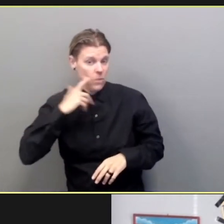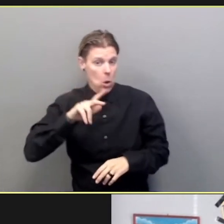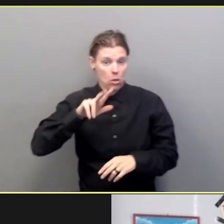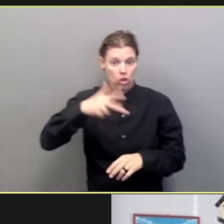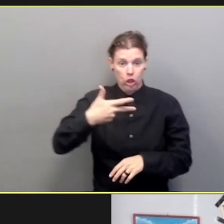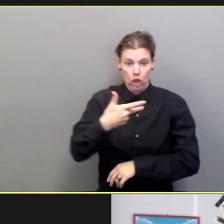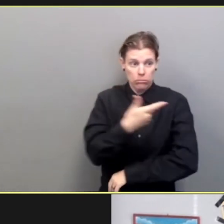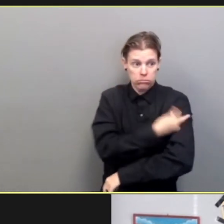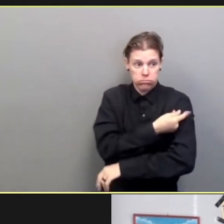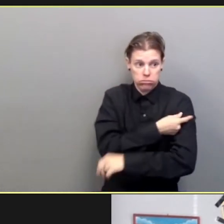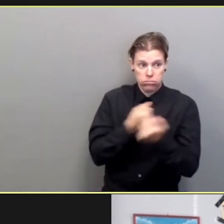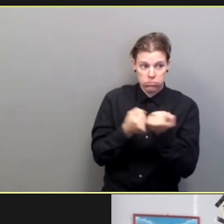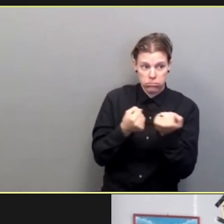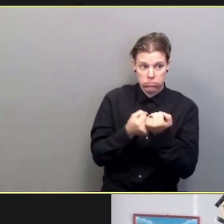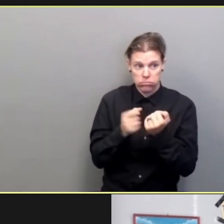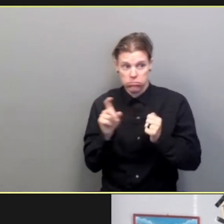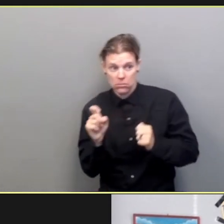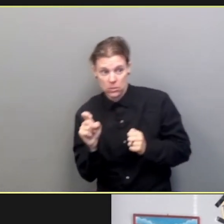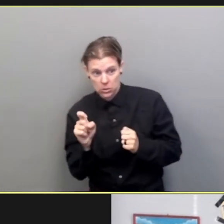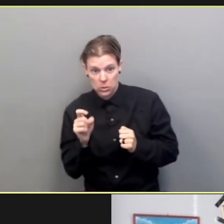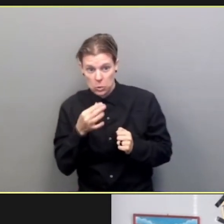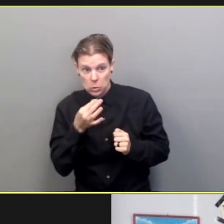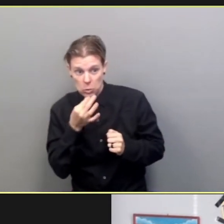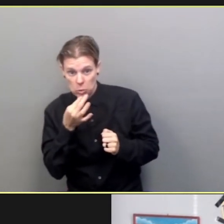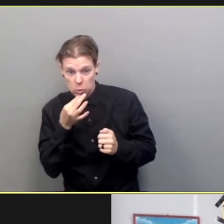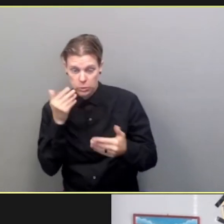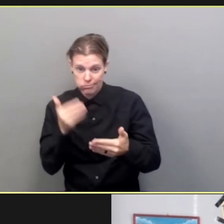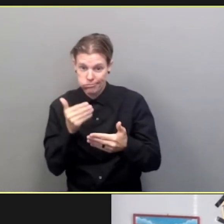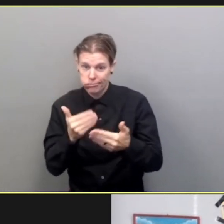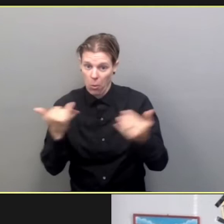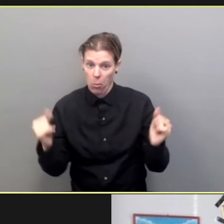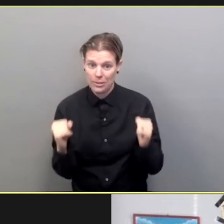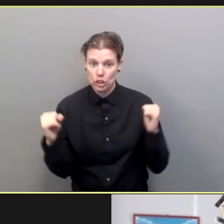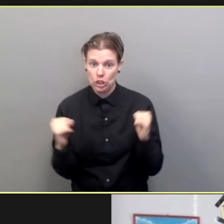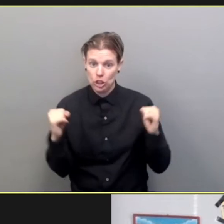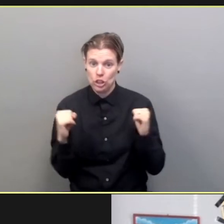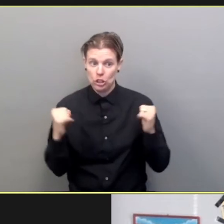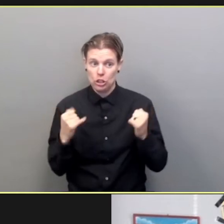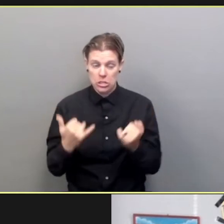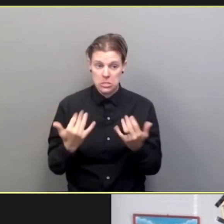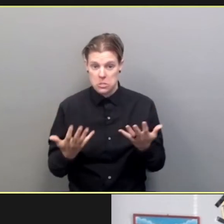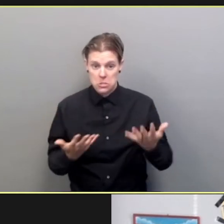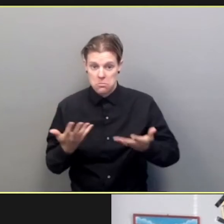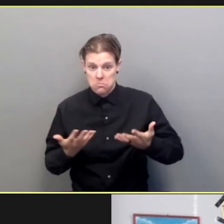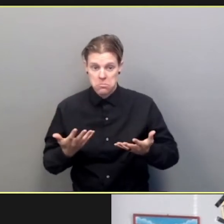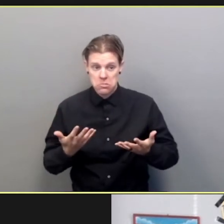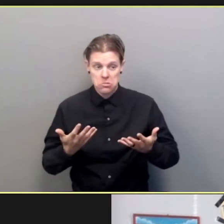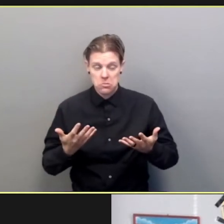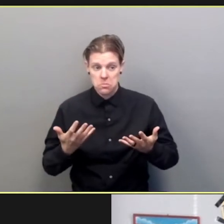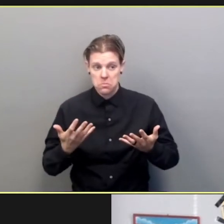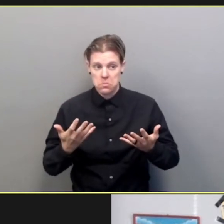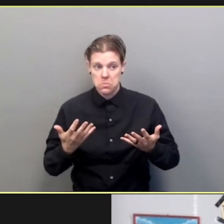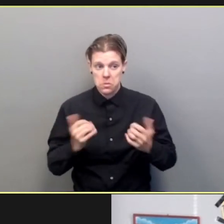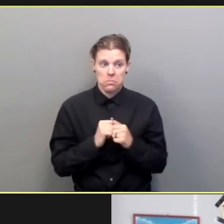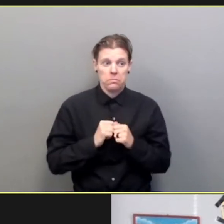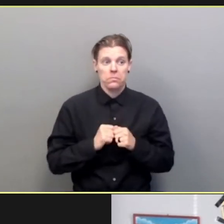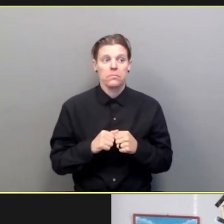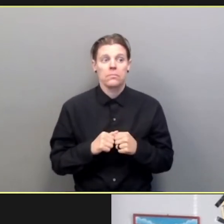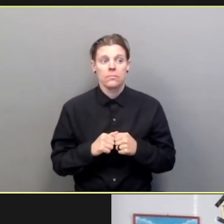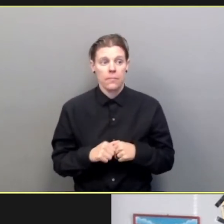holidays, kind of at what point to, you know, do cases have to rise before you might